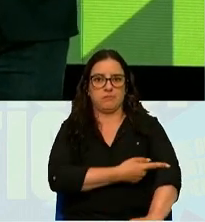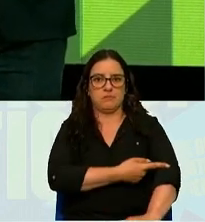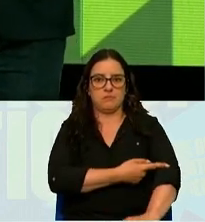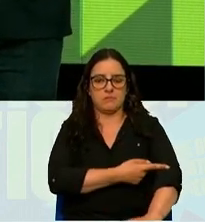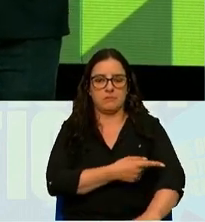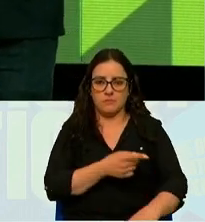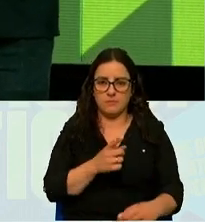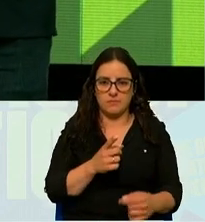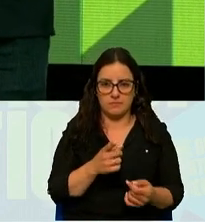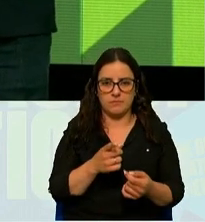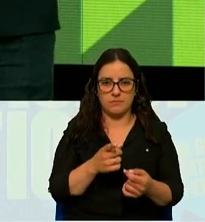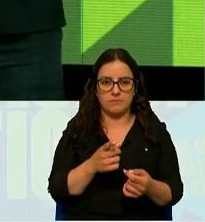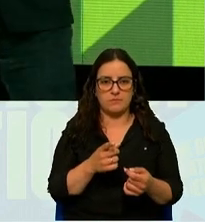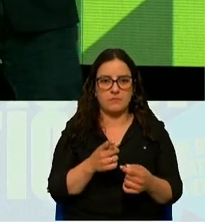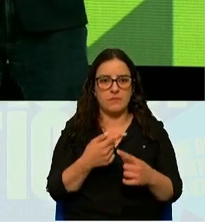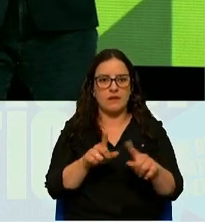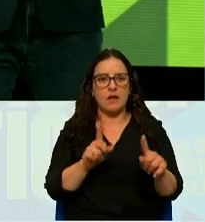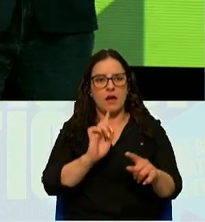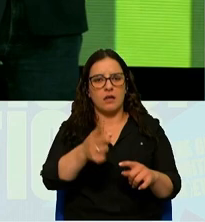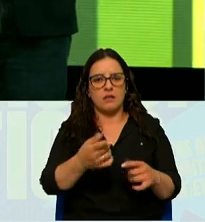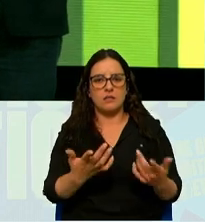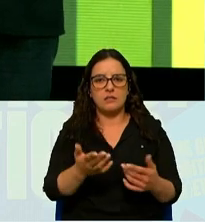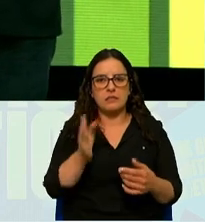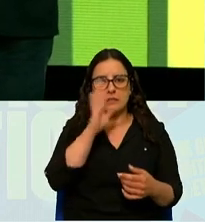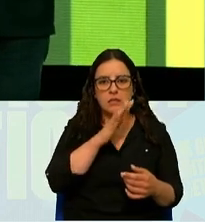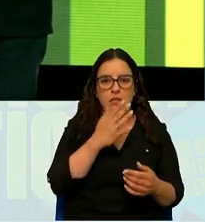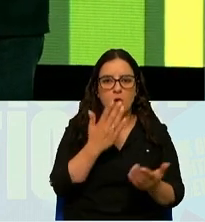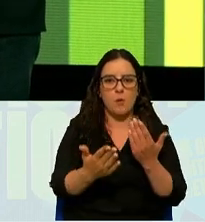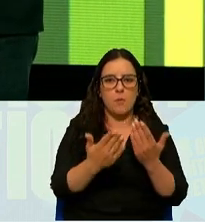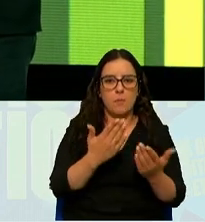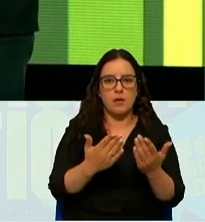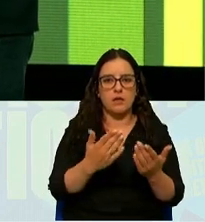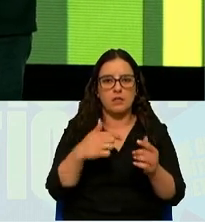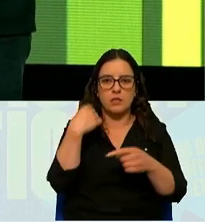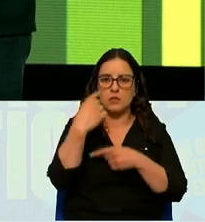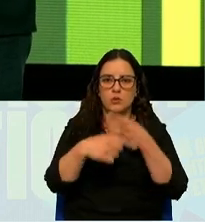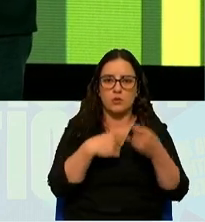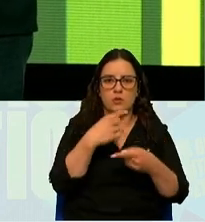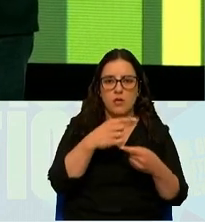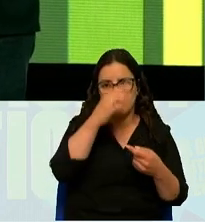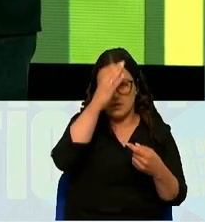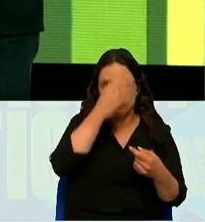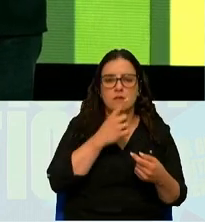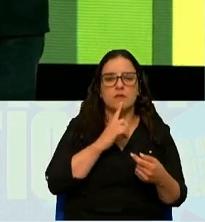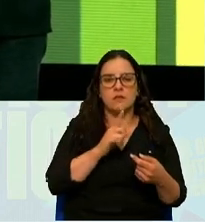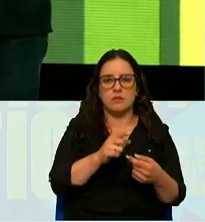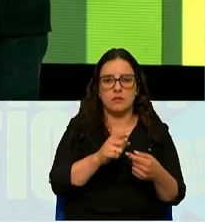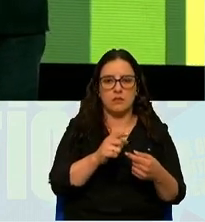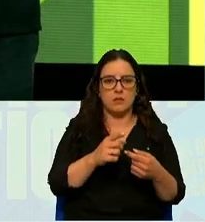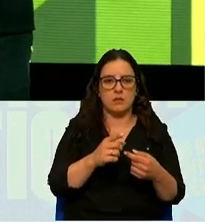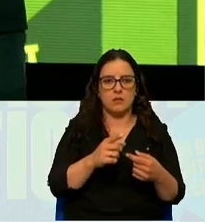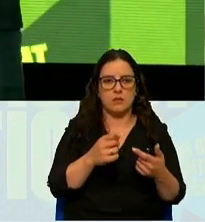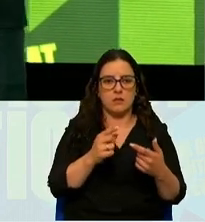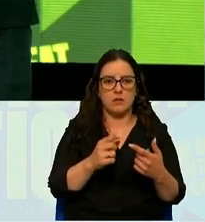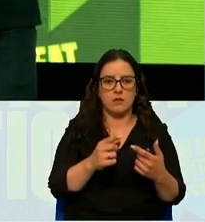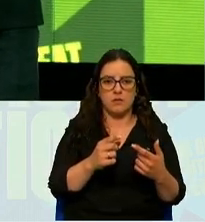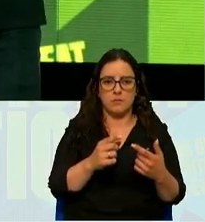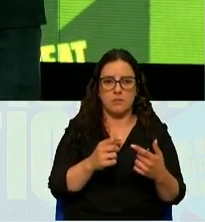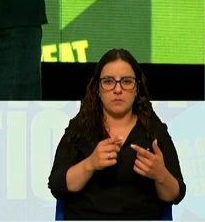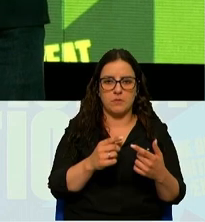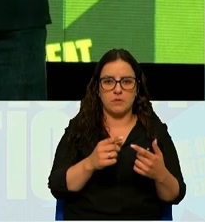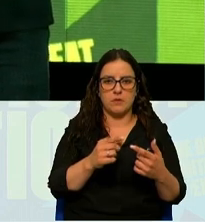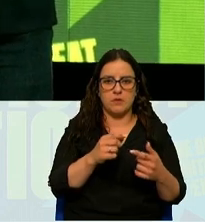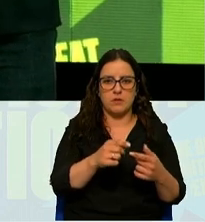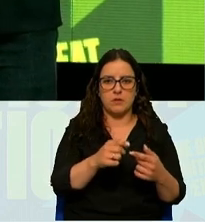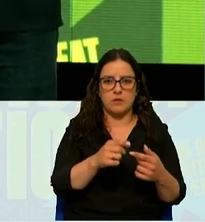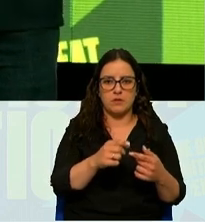what is the difference here? So if you compare with traditional AI, the one that we most of us are doing today, it has this pattern. It's